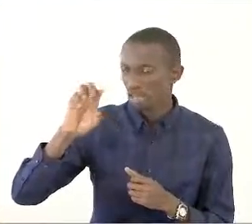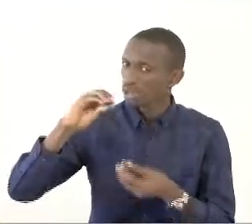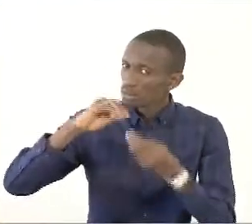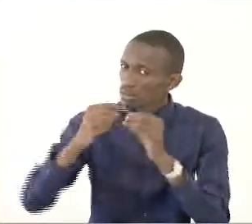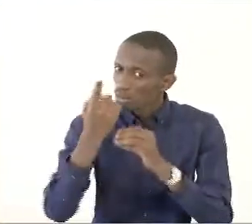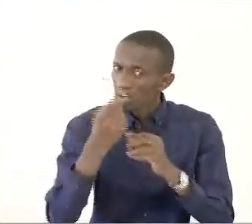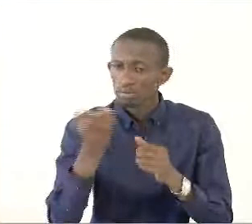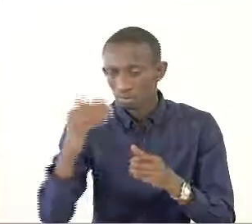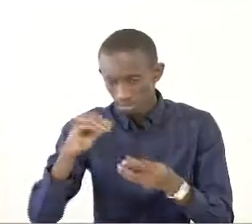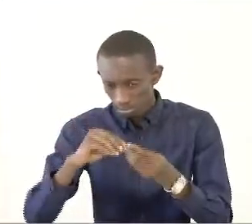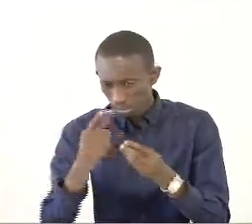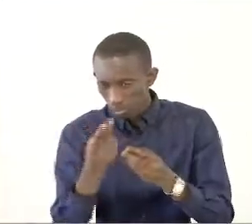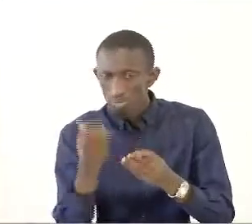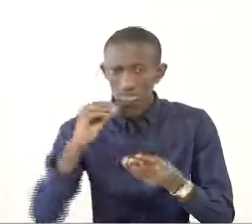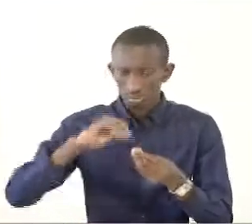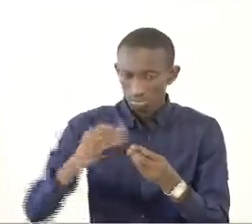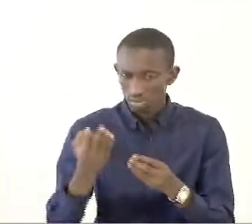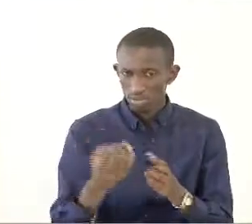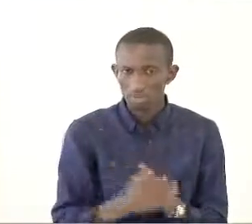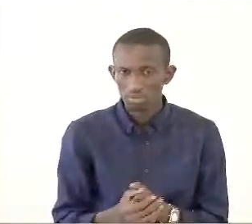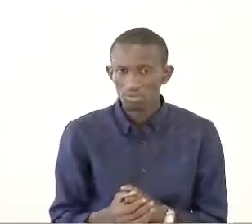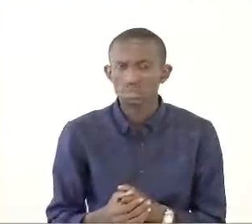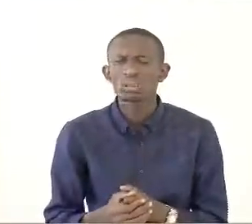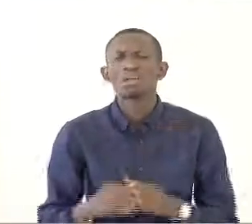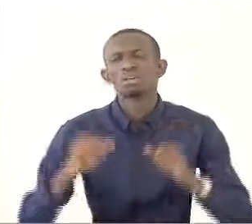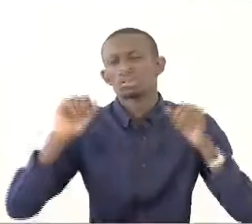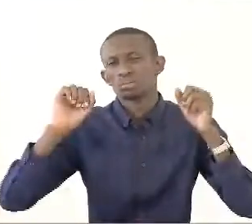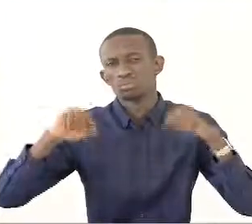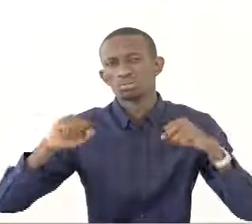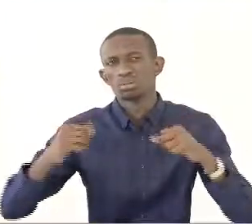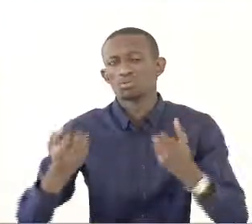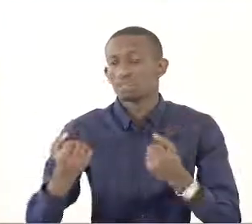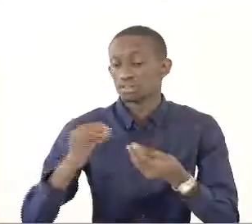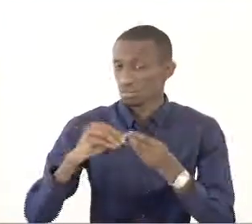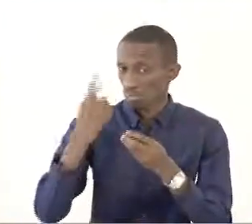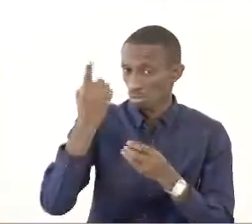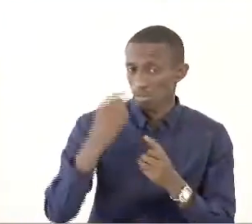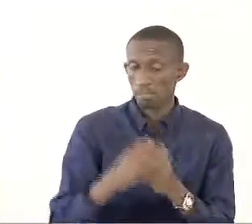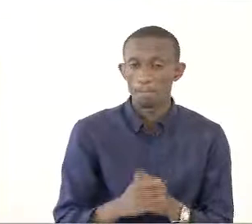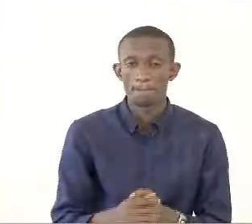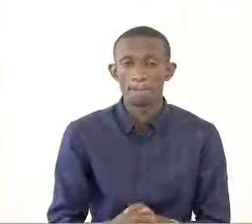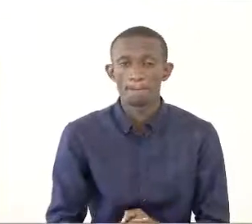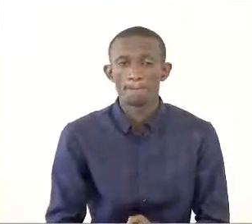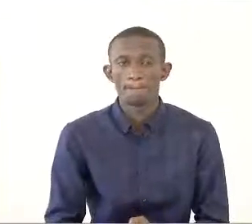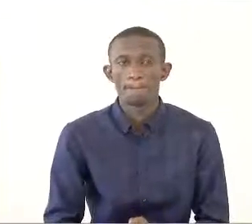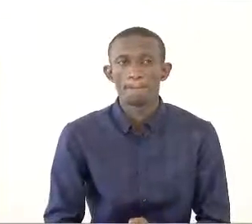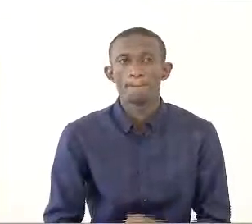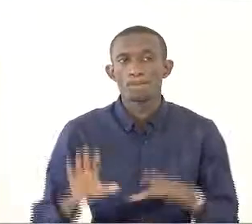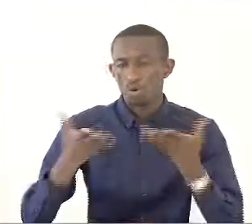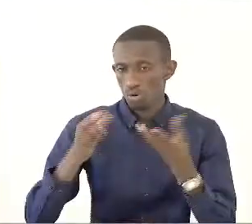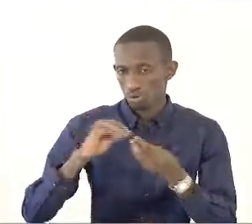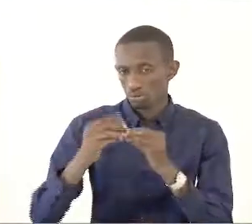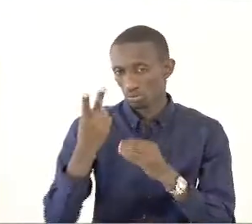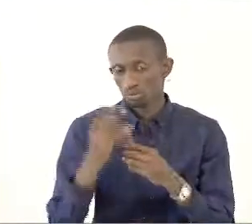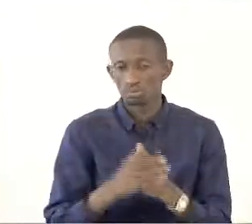number 2, then number 3. You may have this nucleid 1 decaying, or you may have this